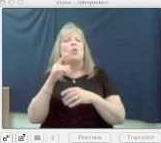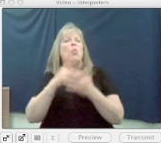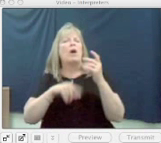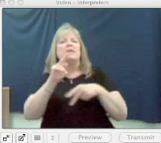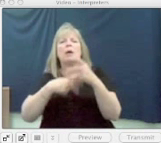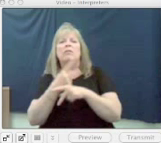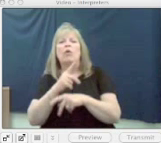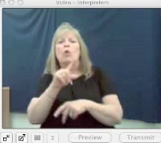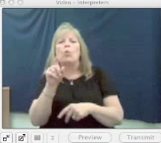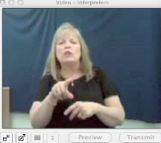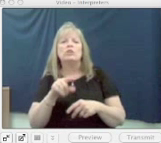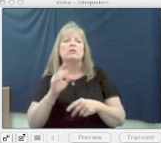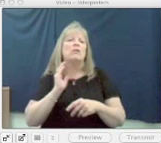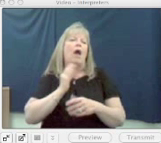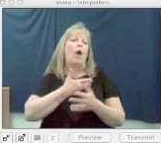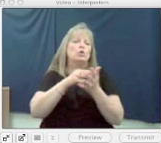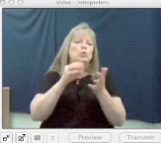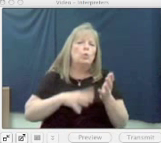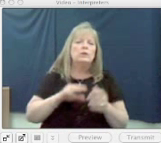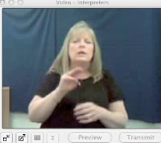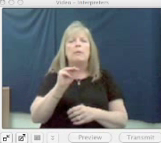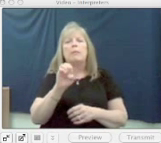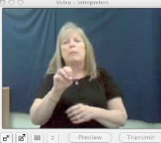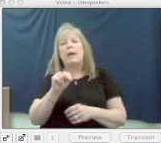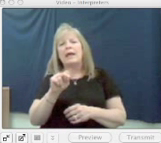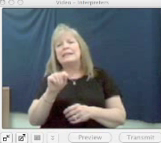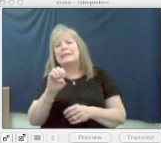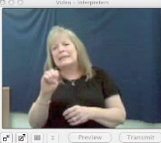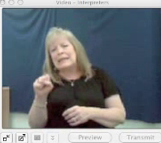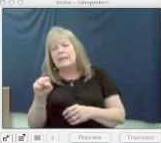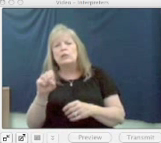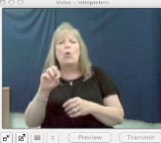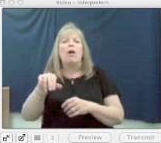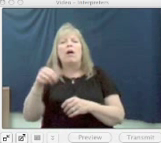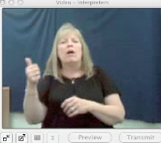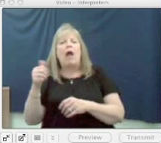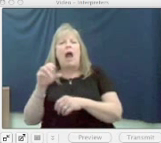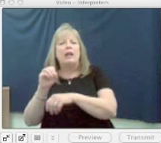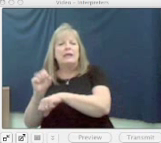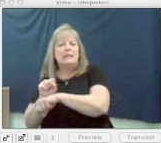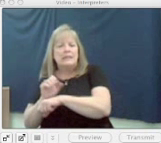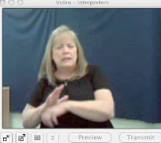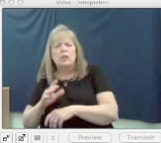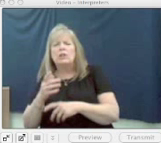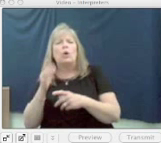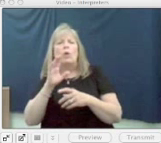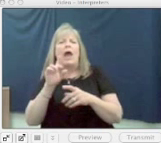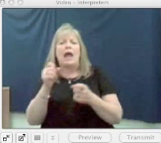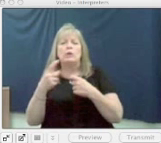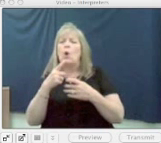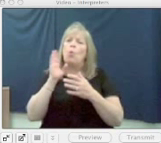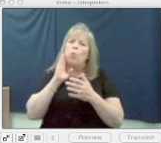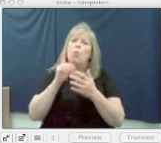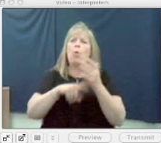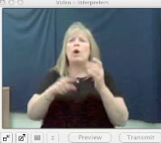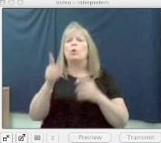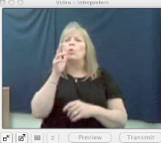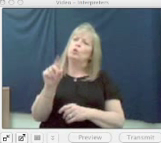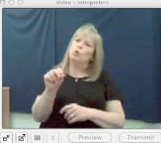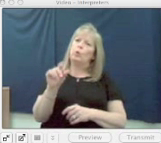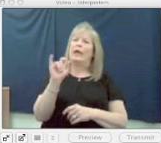colleagues or our students when they say to us, well, what would you do if? What they're usually asking you is the main